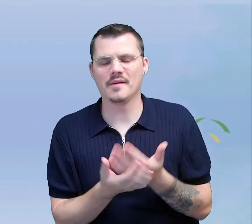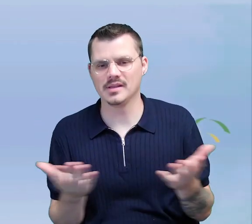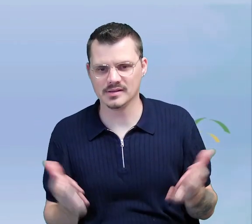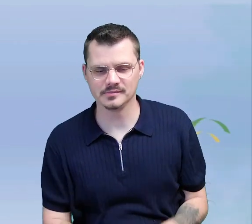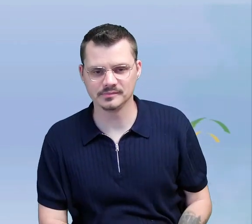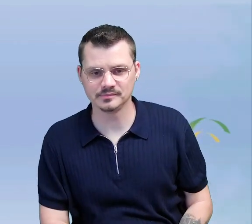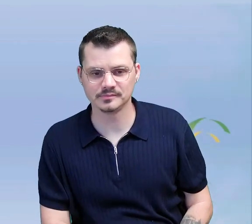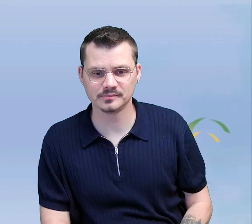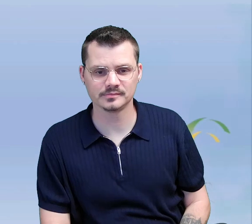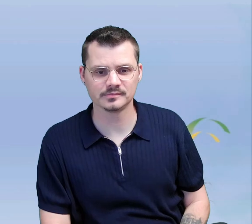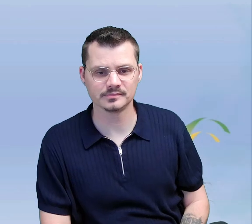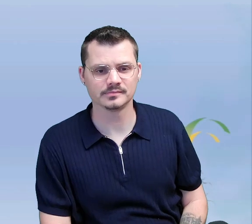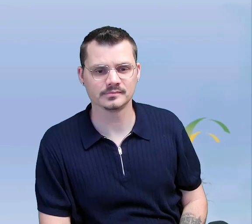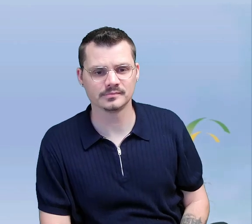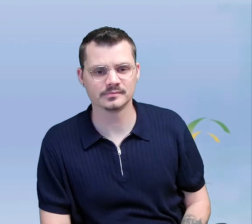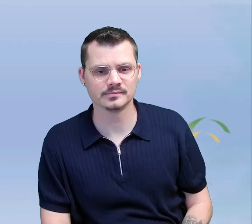the whole thing.